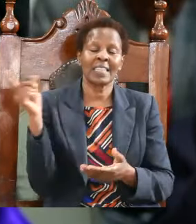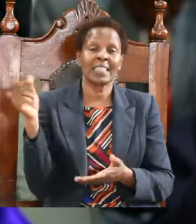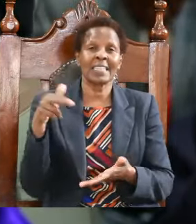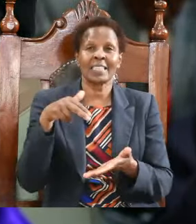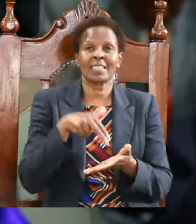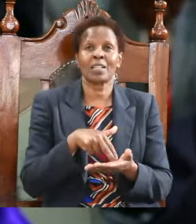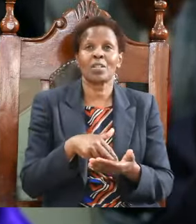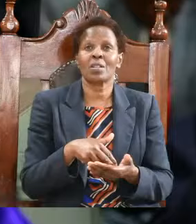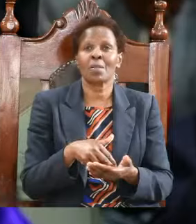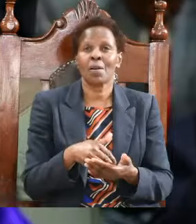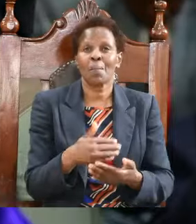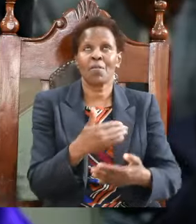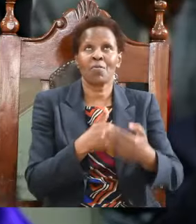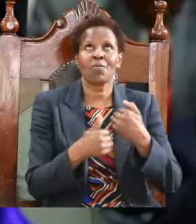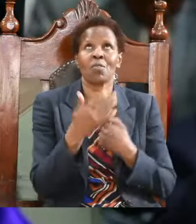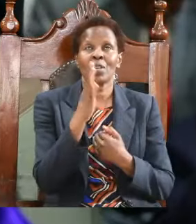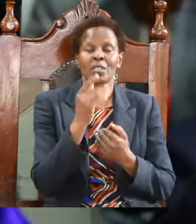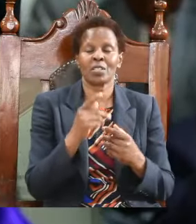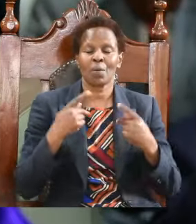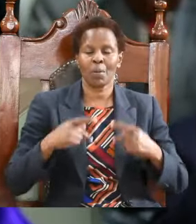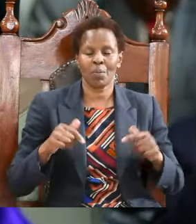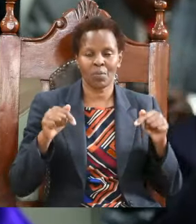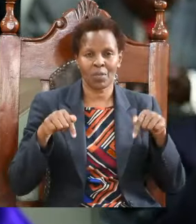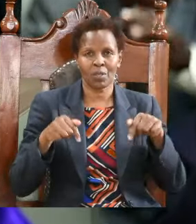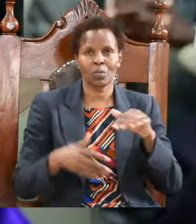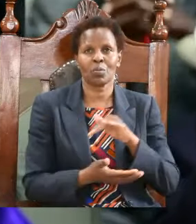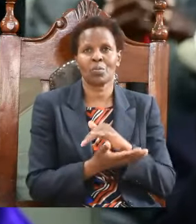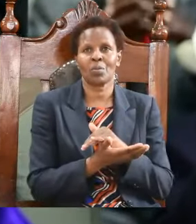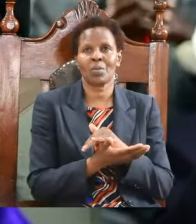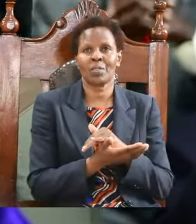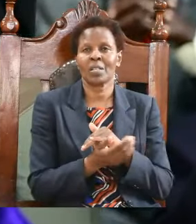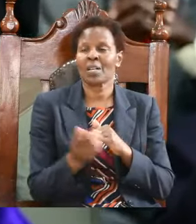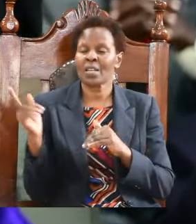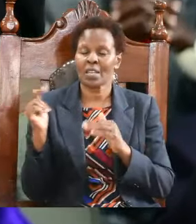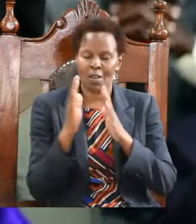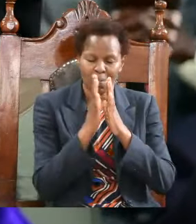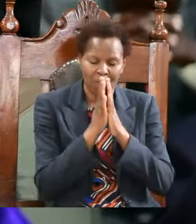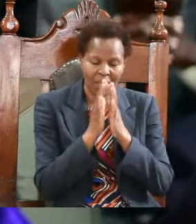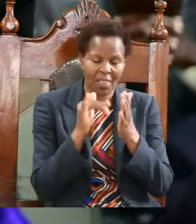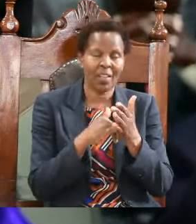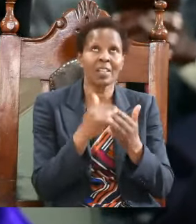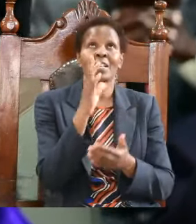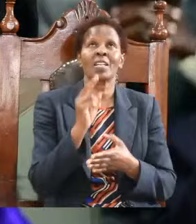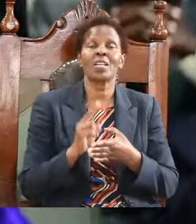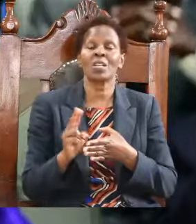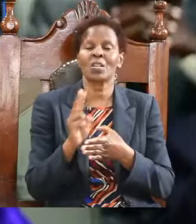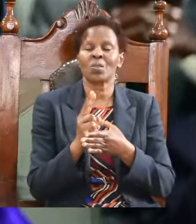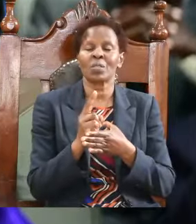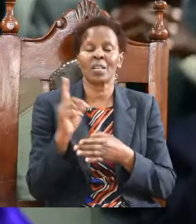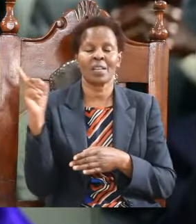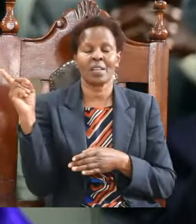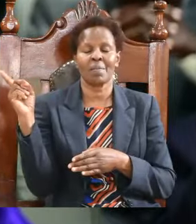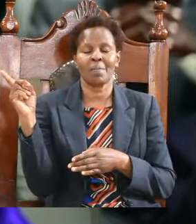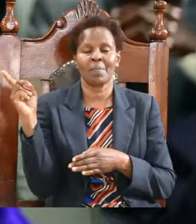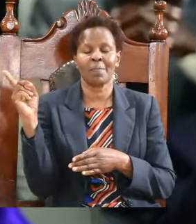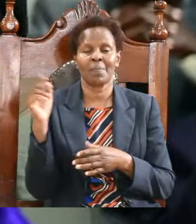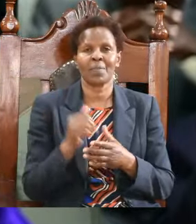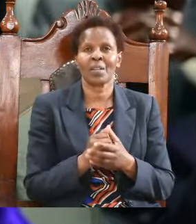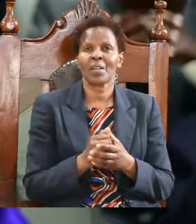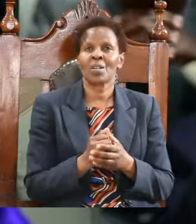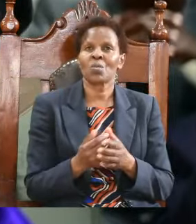your people this morning, how I pray that you are going to use me as a novel vessel